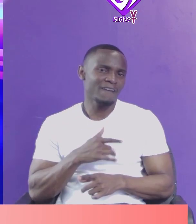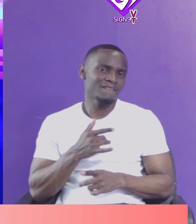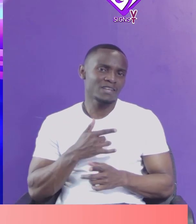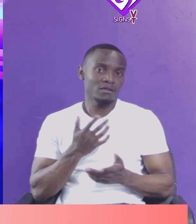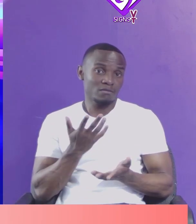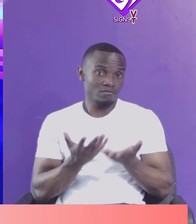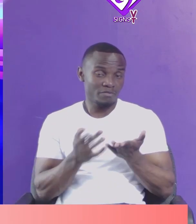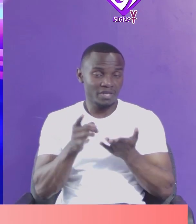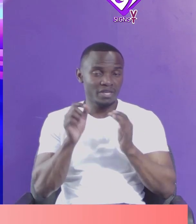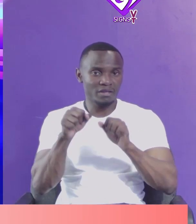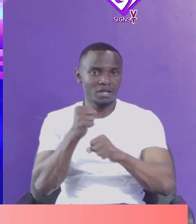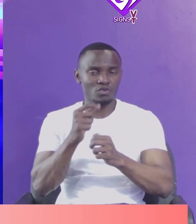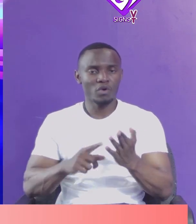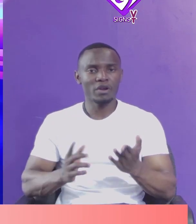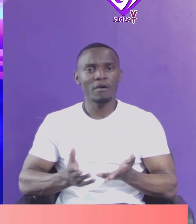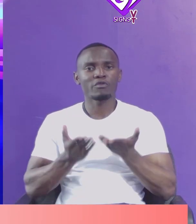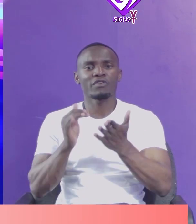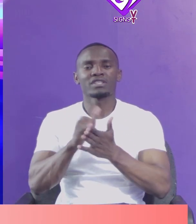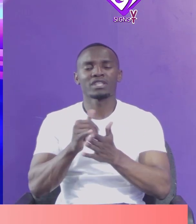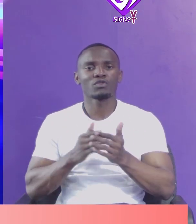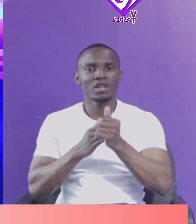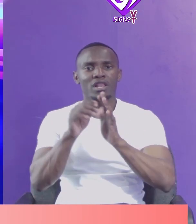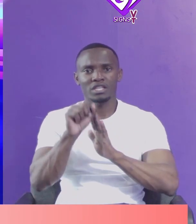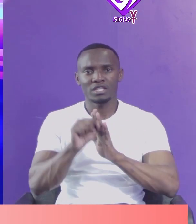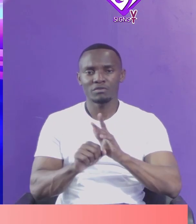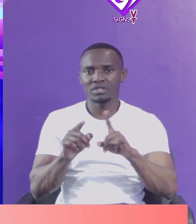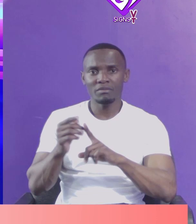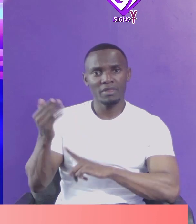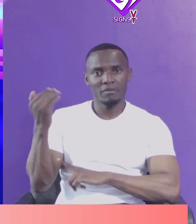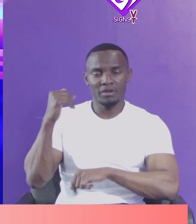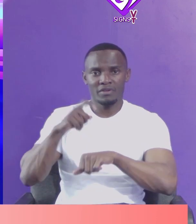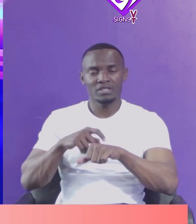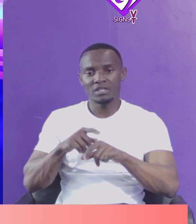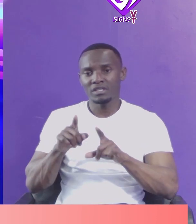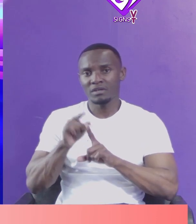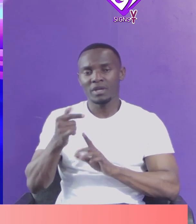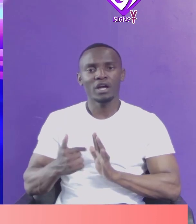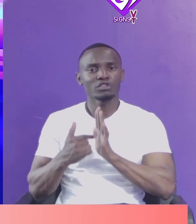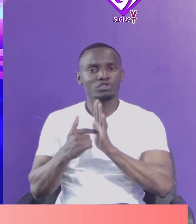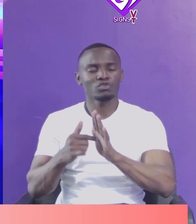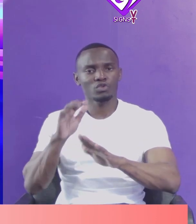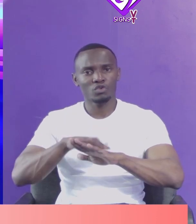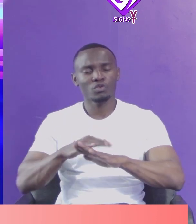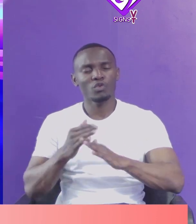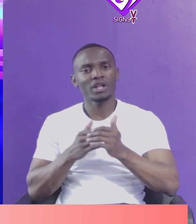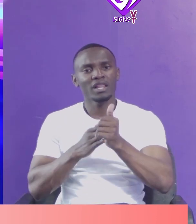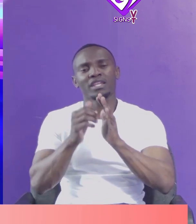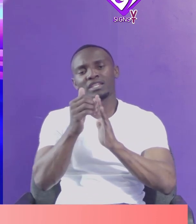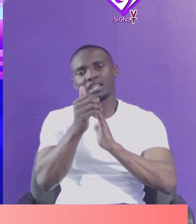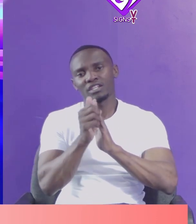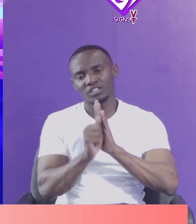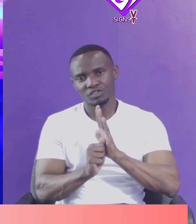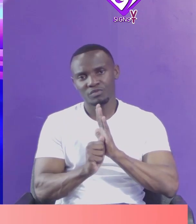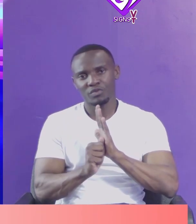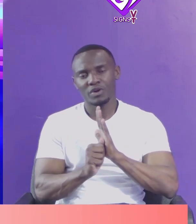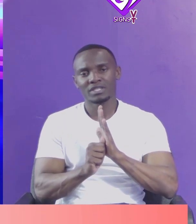still provide that. Yeah. And as far as the previous seasons, he has also demonstrated leadership skills in the past seasons. Yes. So I